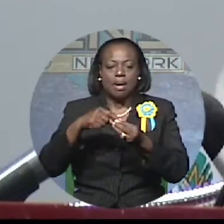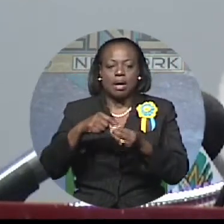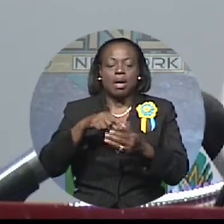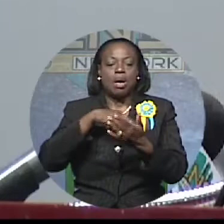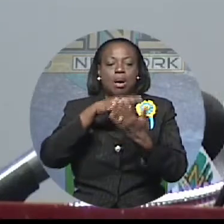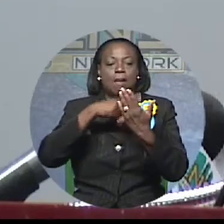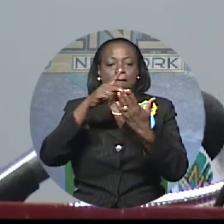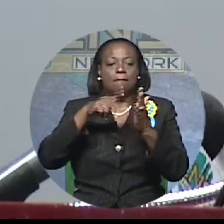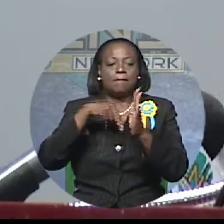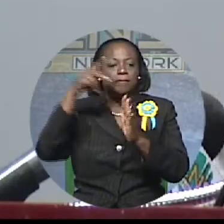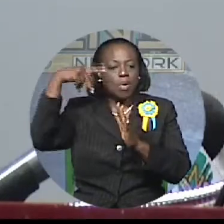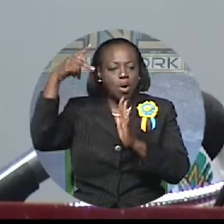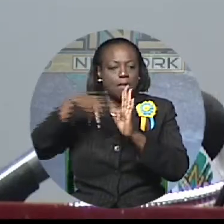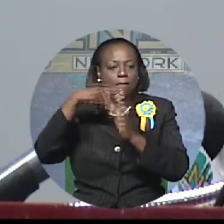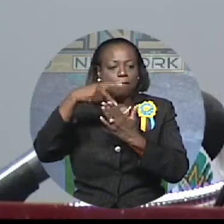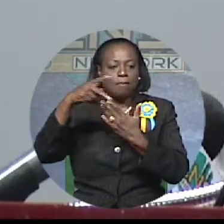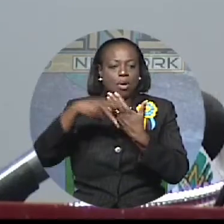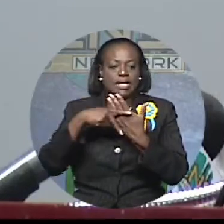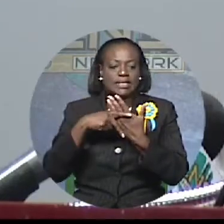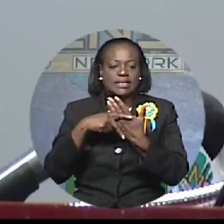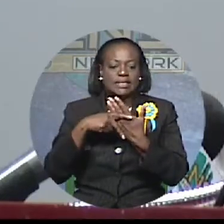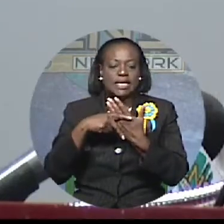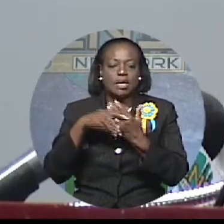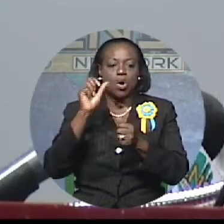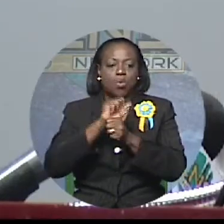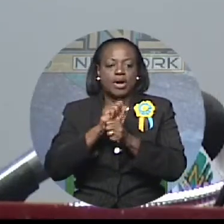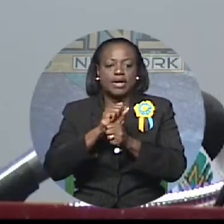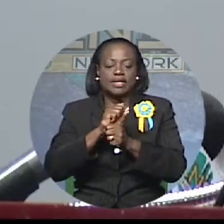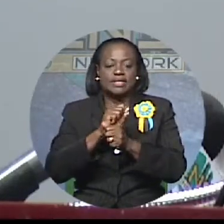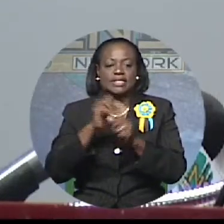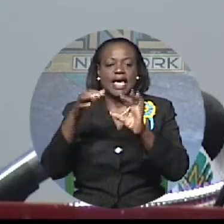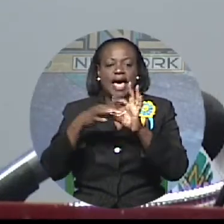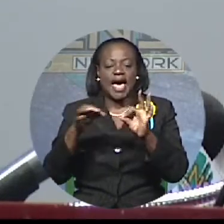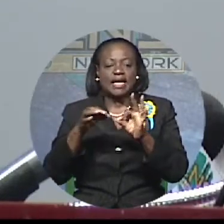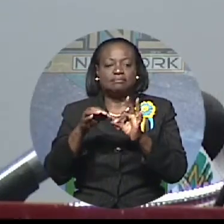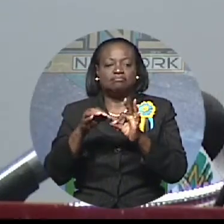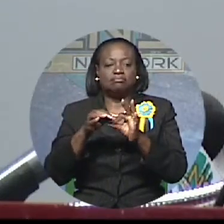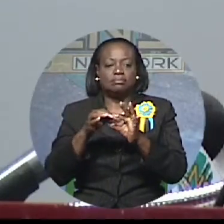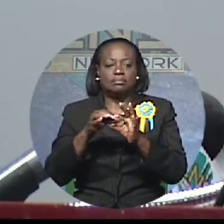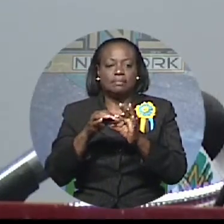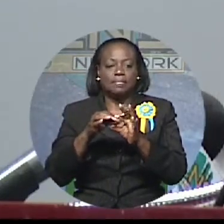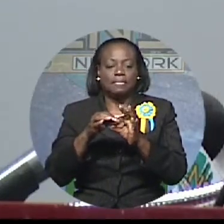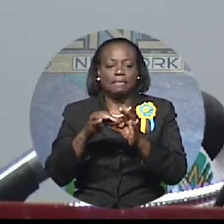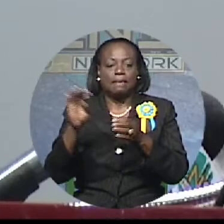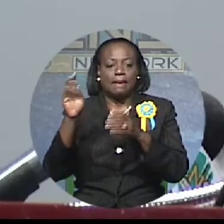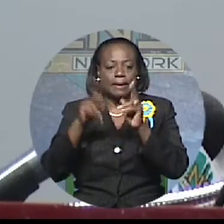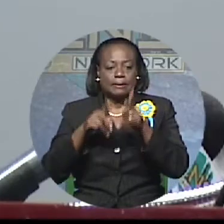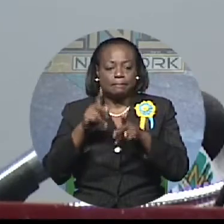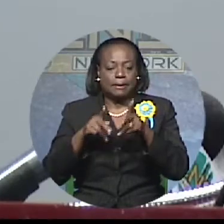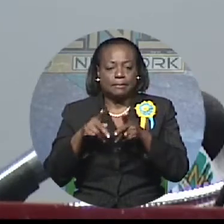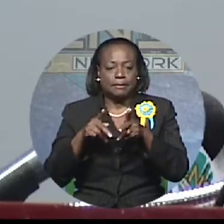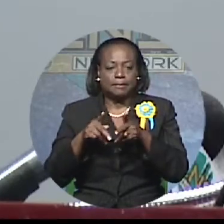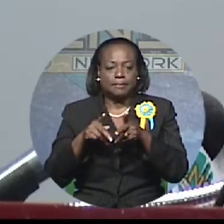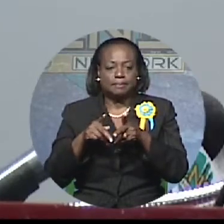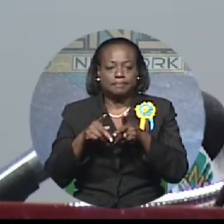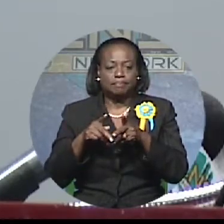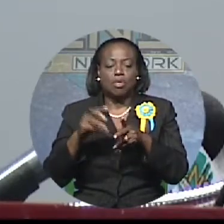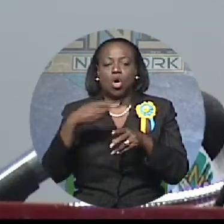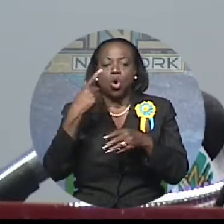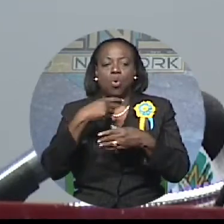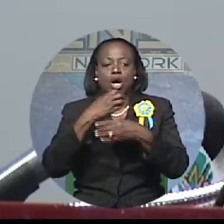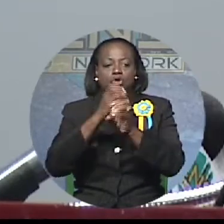and stakeholders on the extent and viability of the cultural and